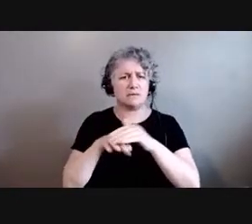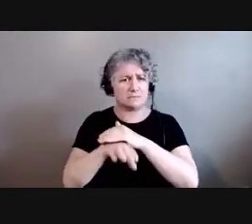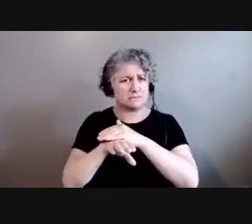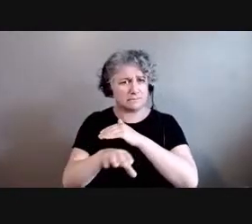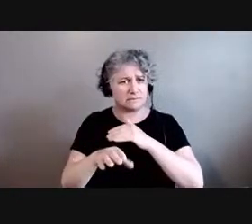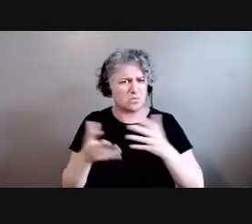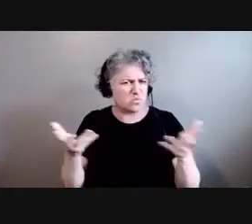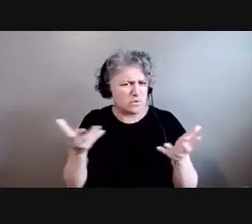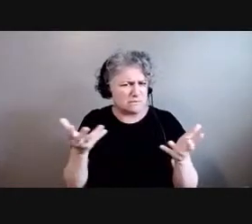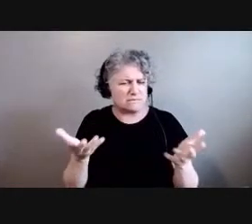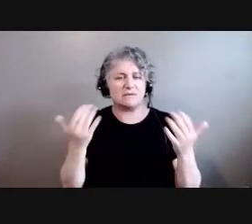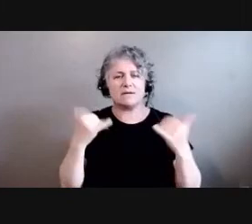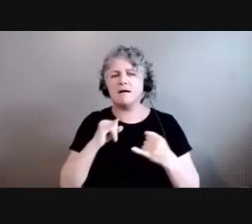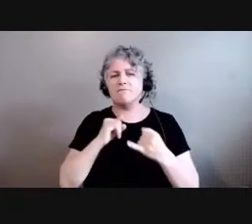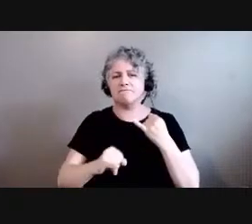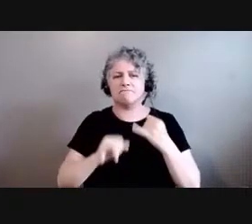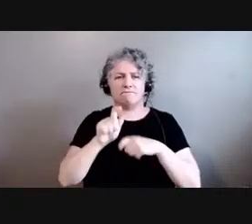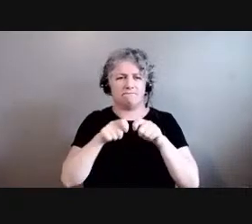short conclusion.